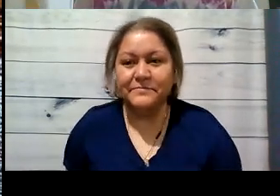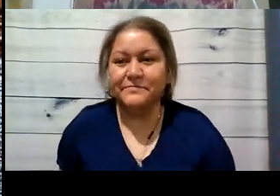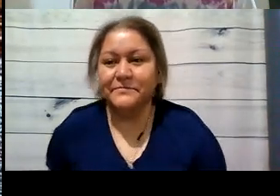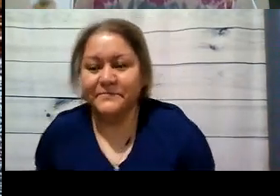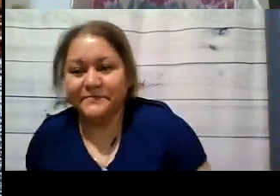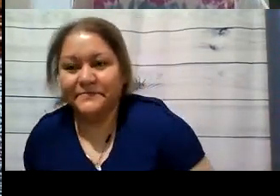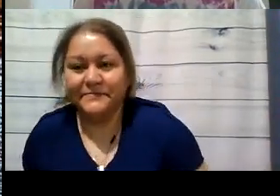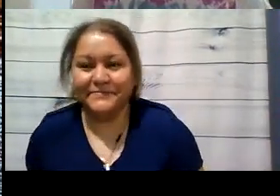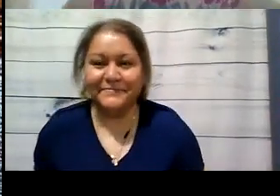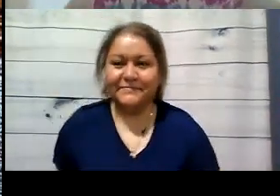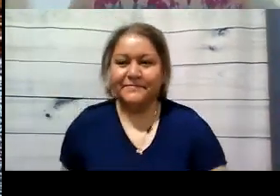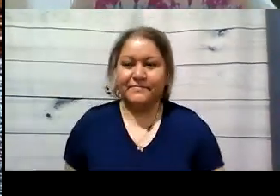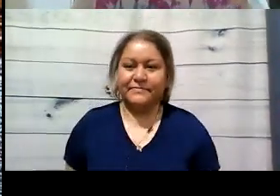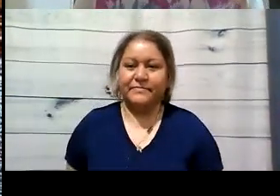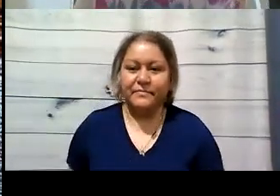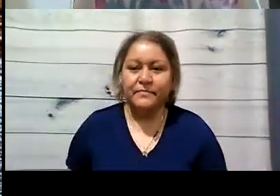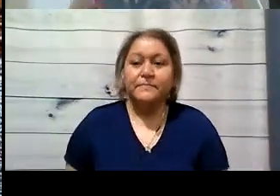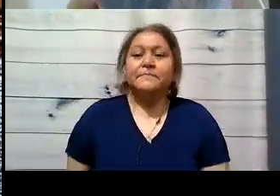breath in. Okay. Like this.